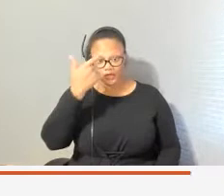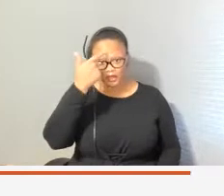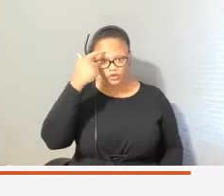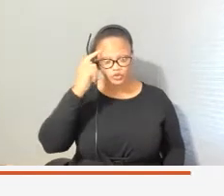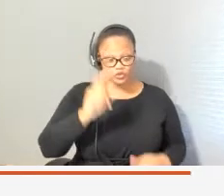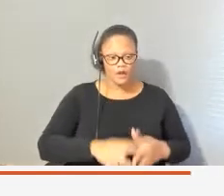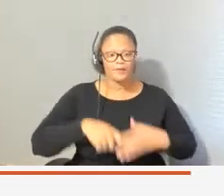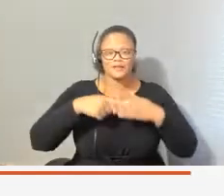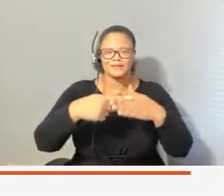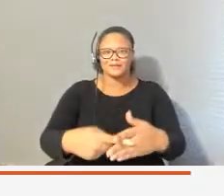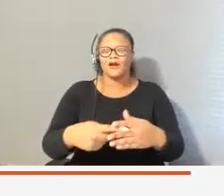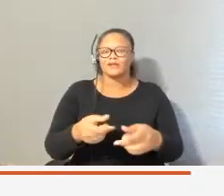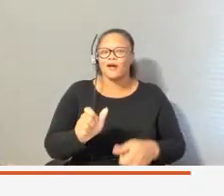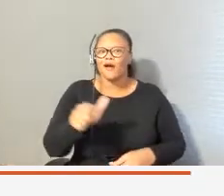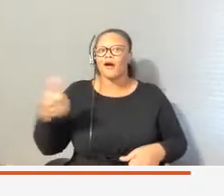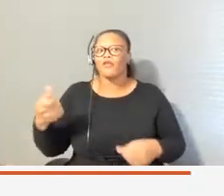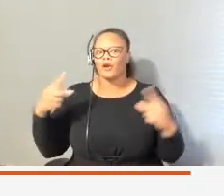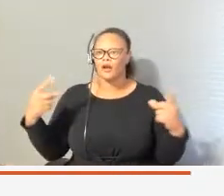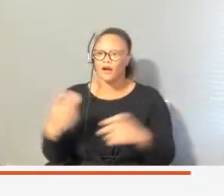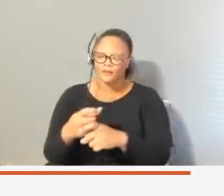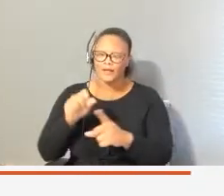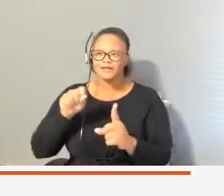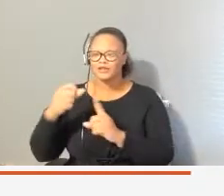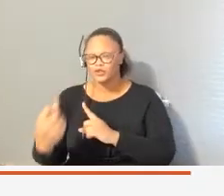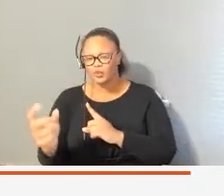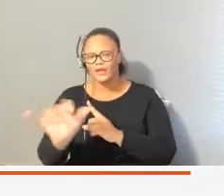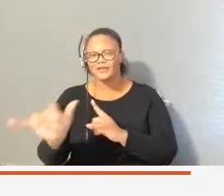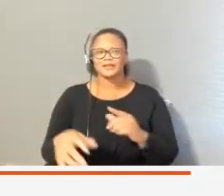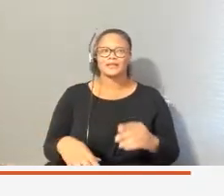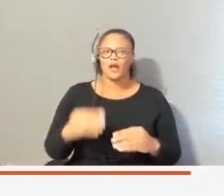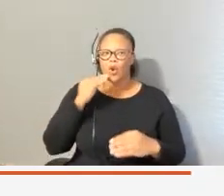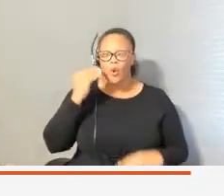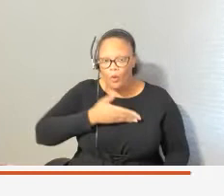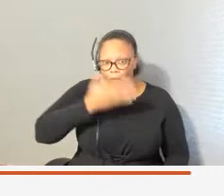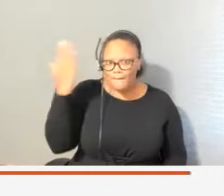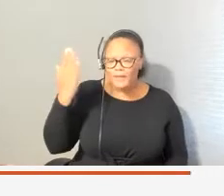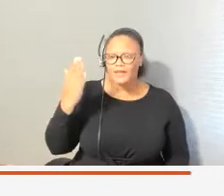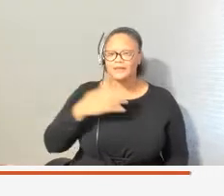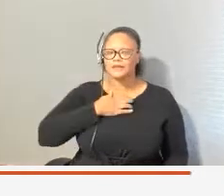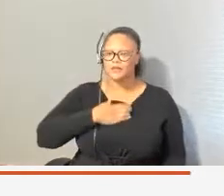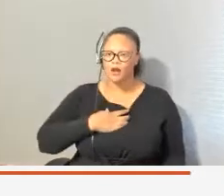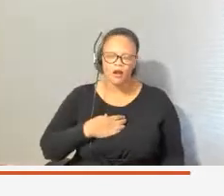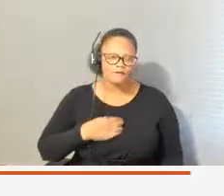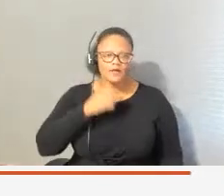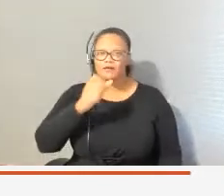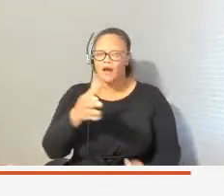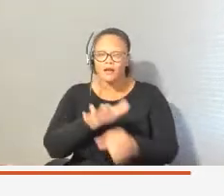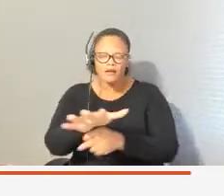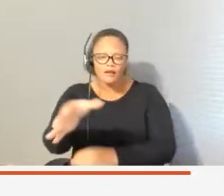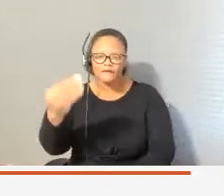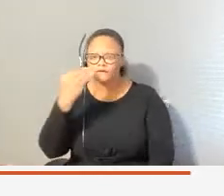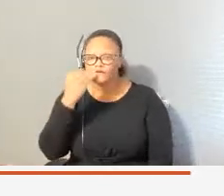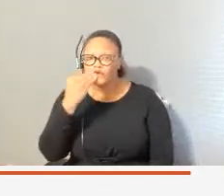complex situations like homelessness and hunger and starvation, not having enough food.